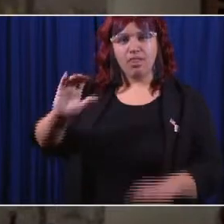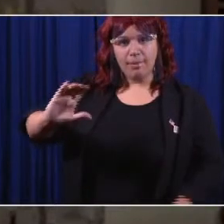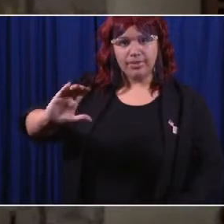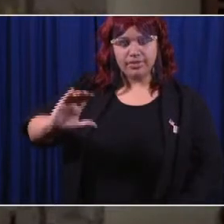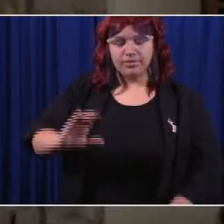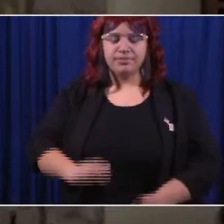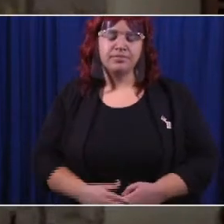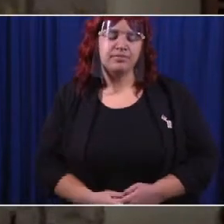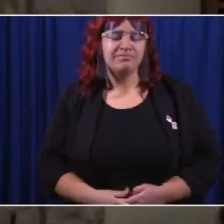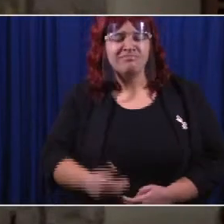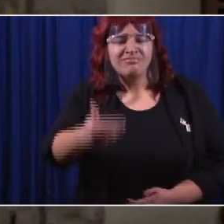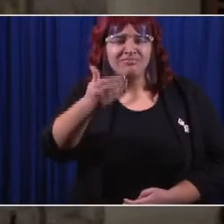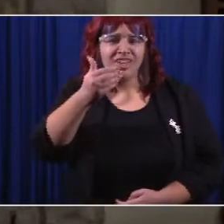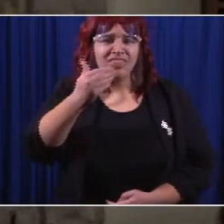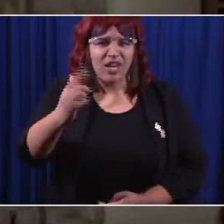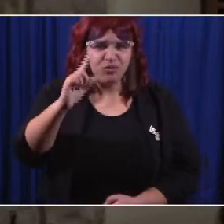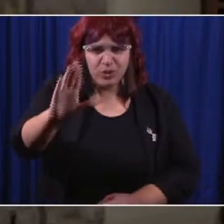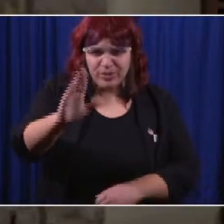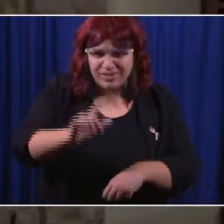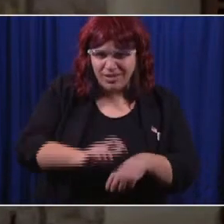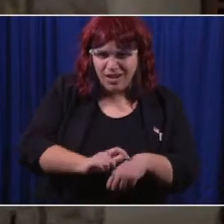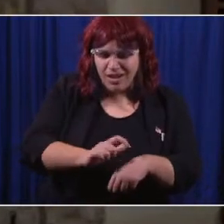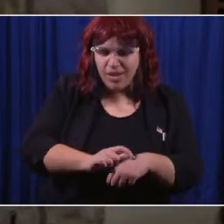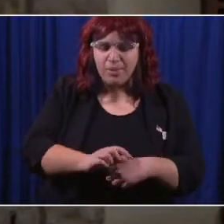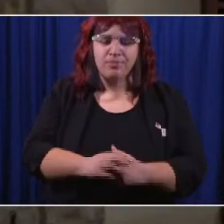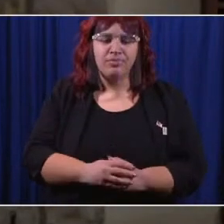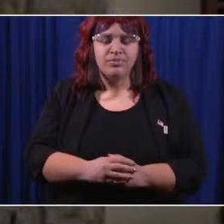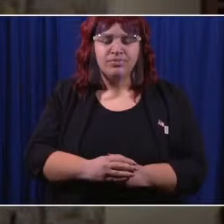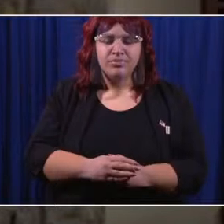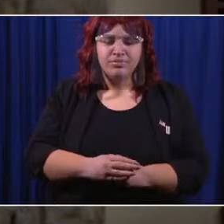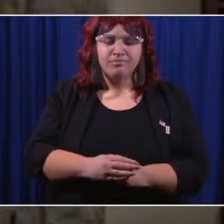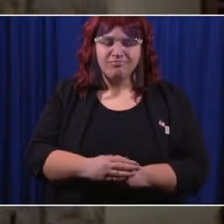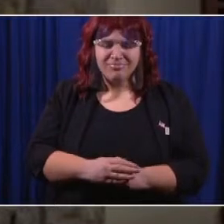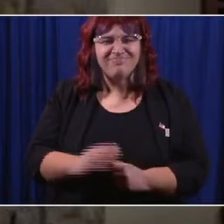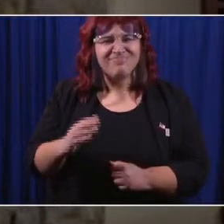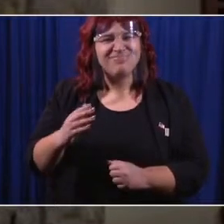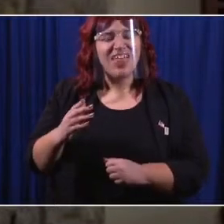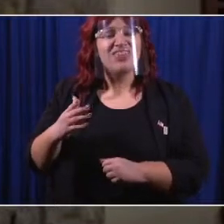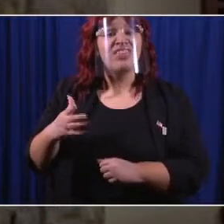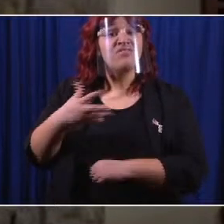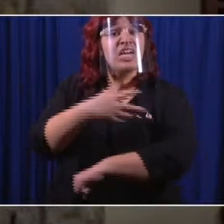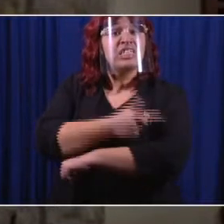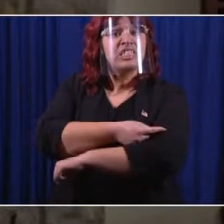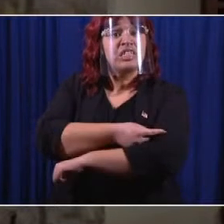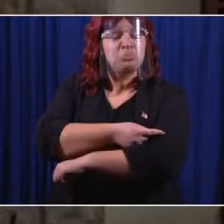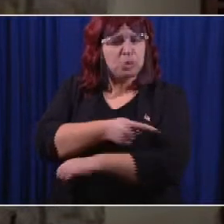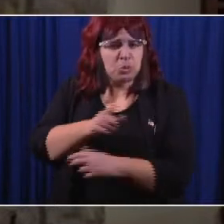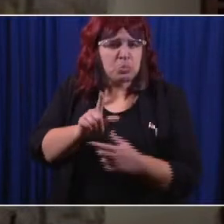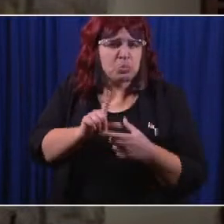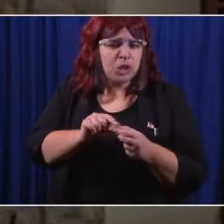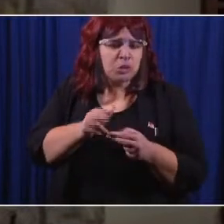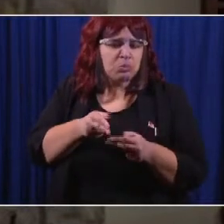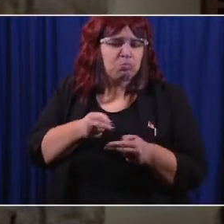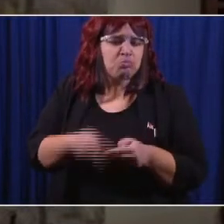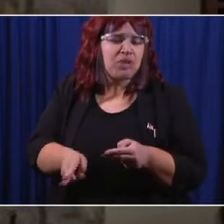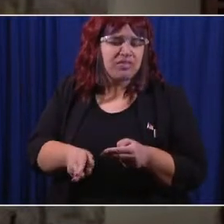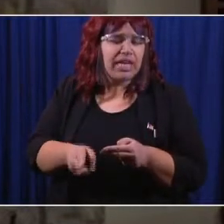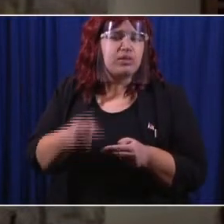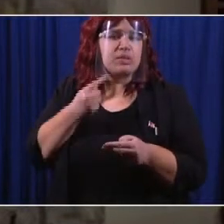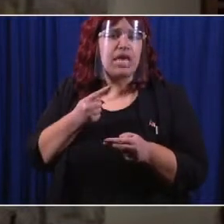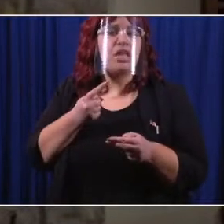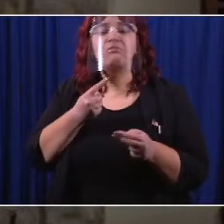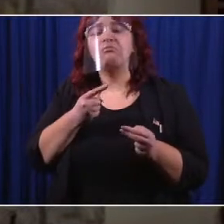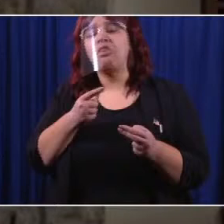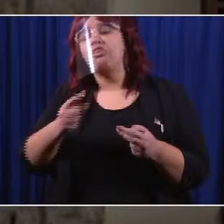Governor, thank you for your time. I know you mentioned you would talk a little bit more about the vaccine and the rollout here in Ohio a little later on in the week, but I was thinking a